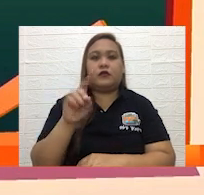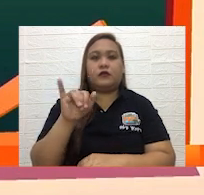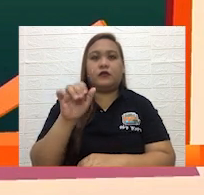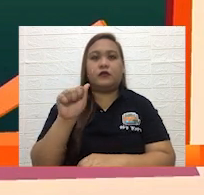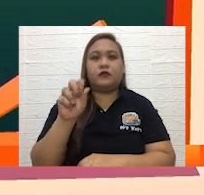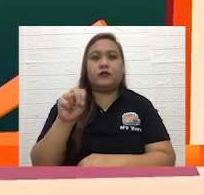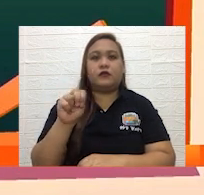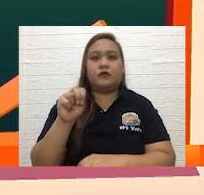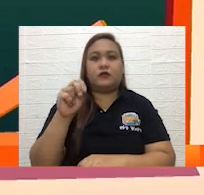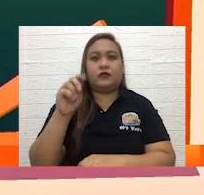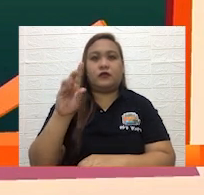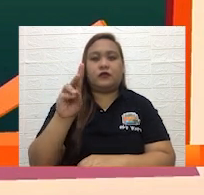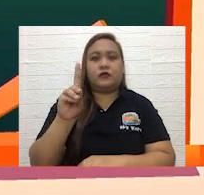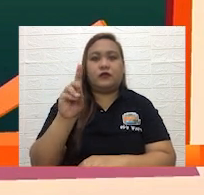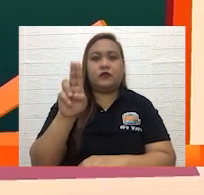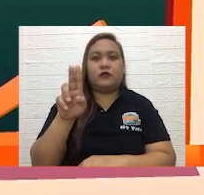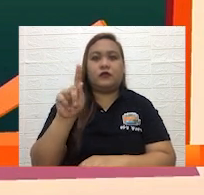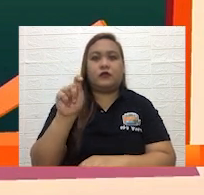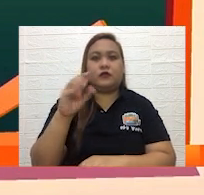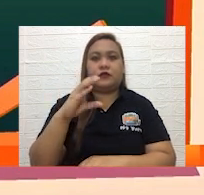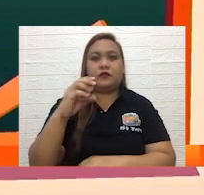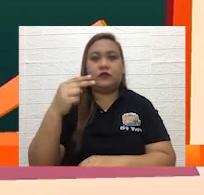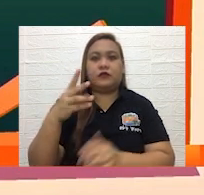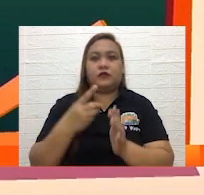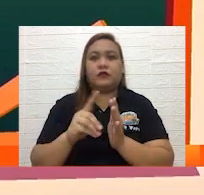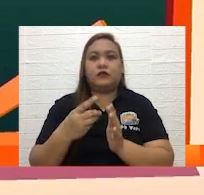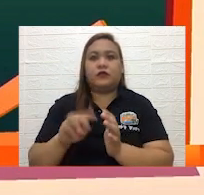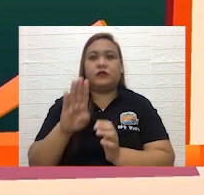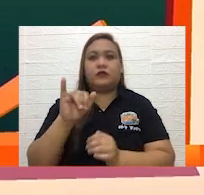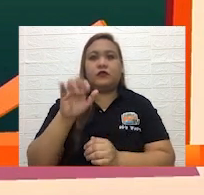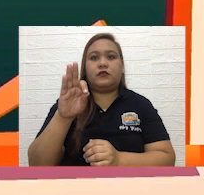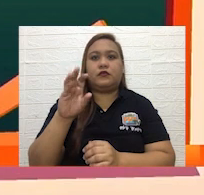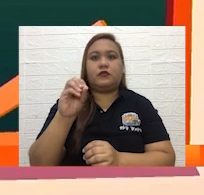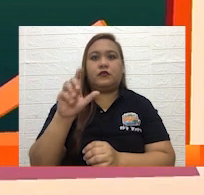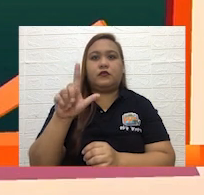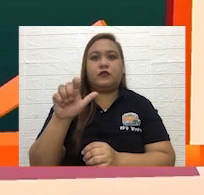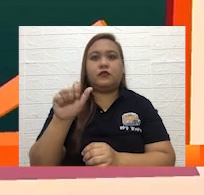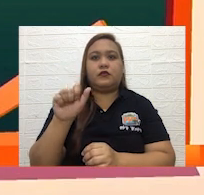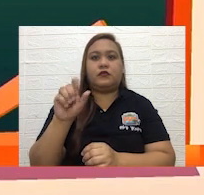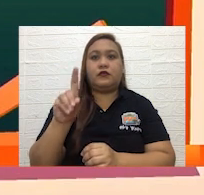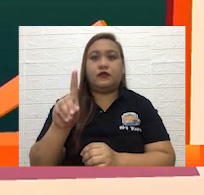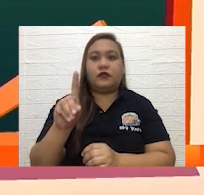Dutch door, bifold door, and case door.